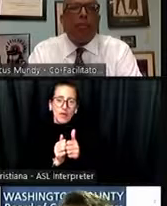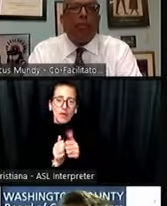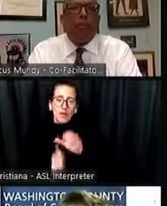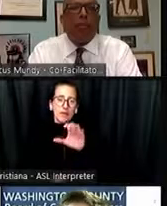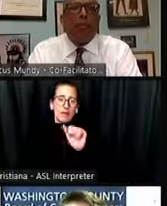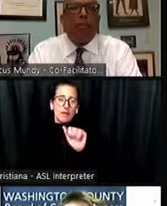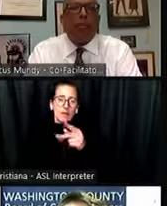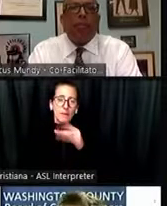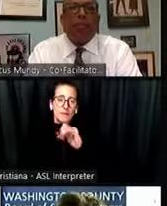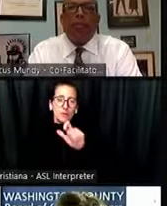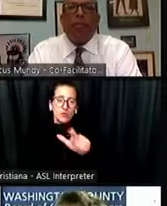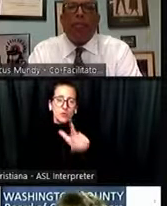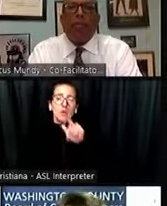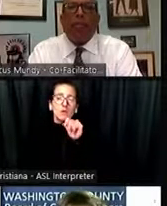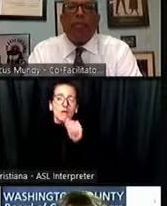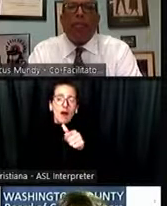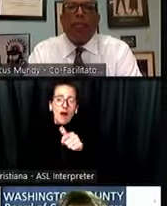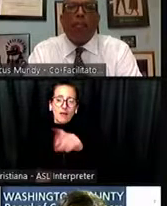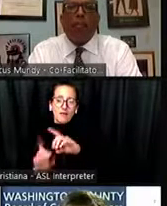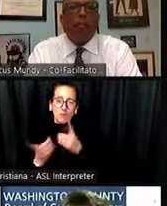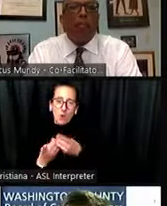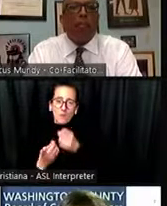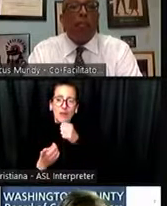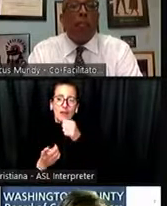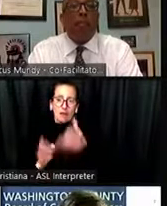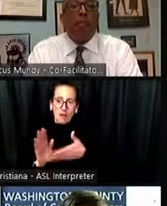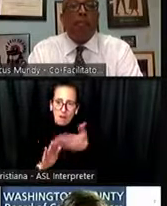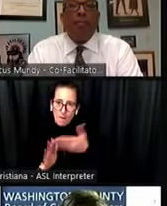non-operating expenses?